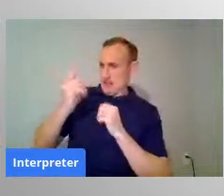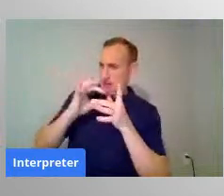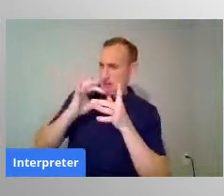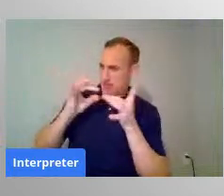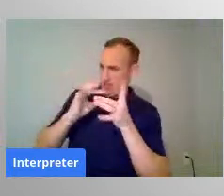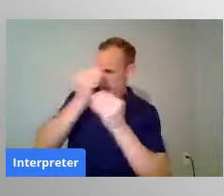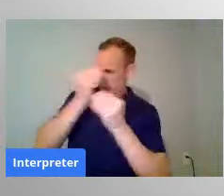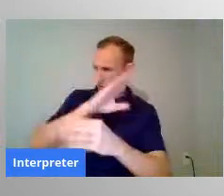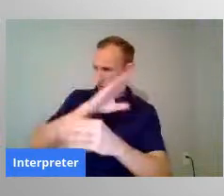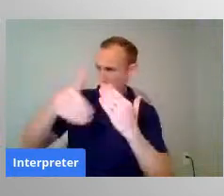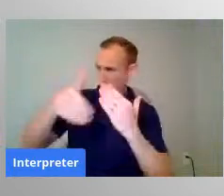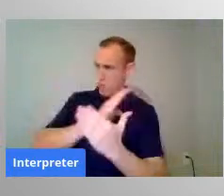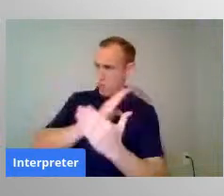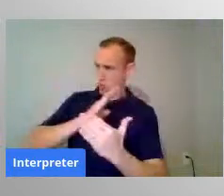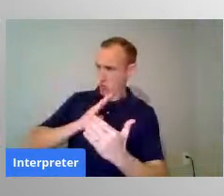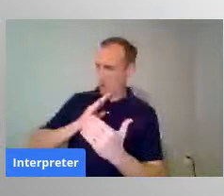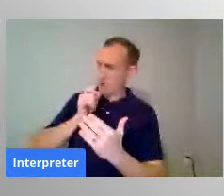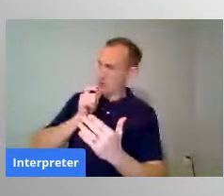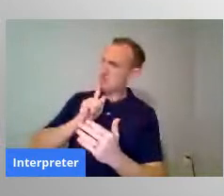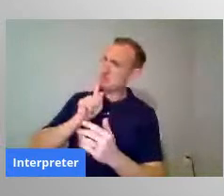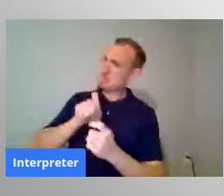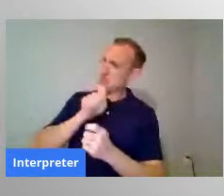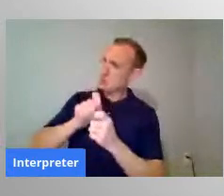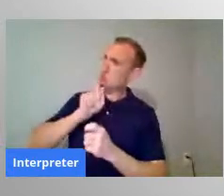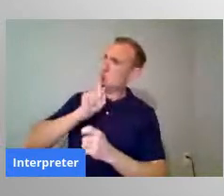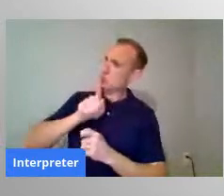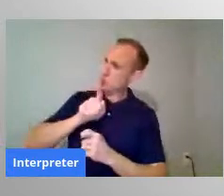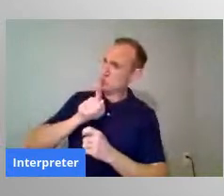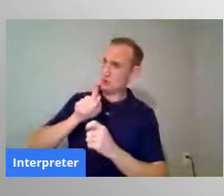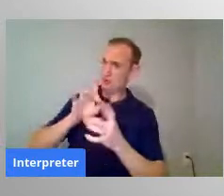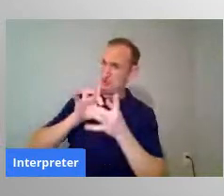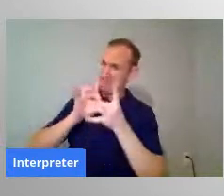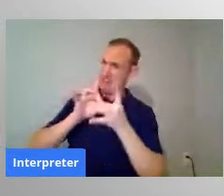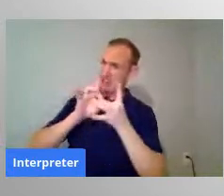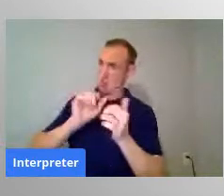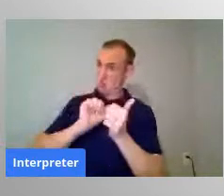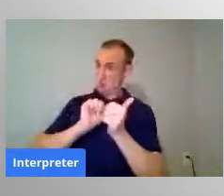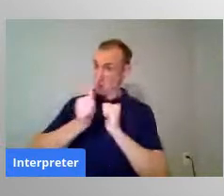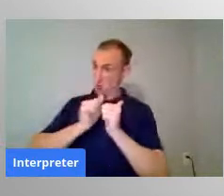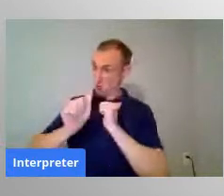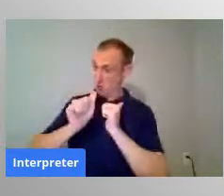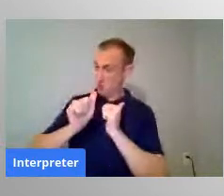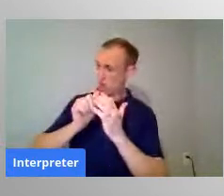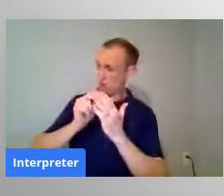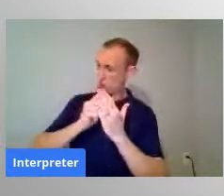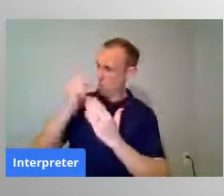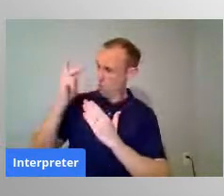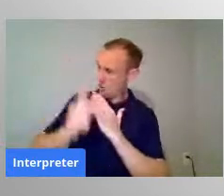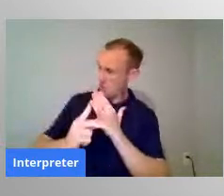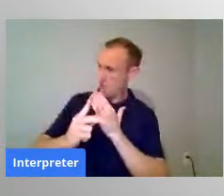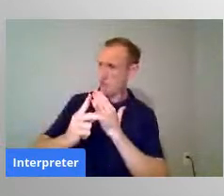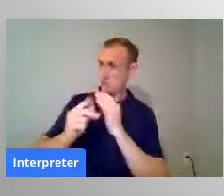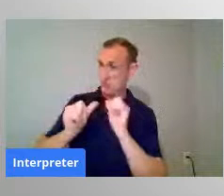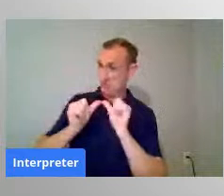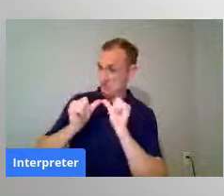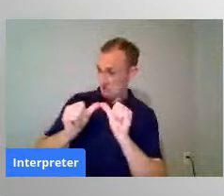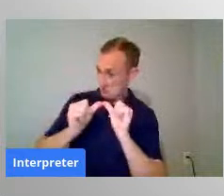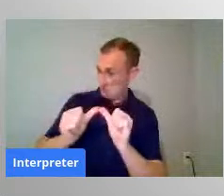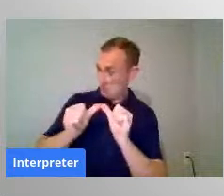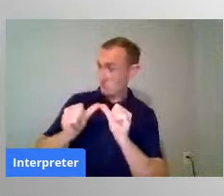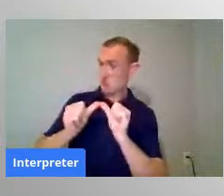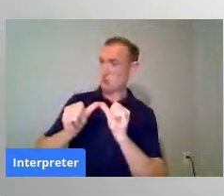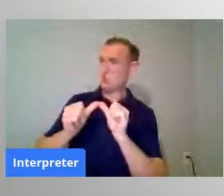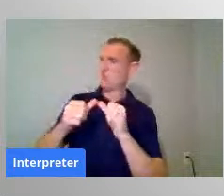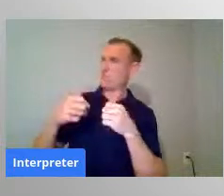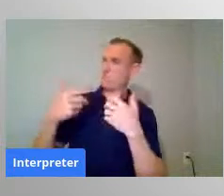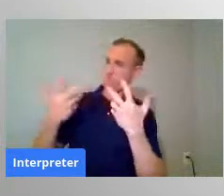but about our sports programming and that it's being continuing and that type of thing.